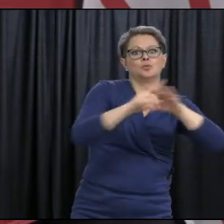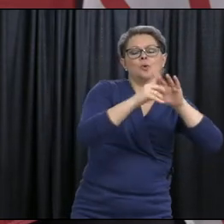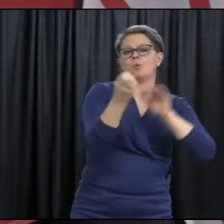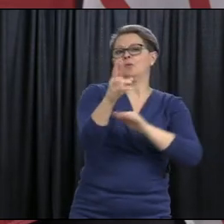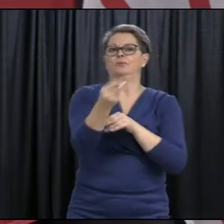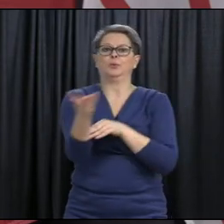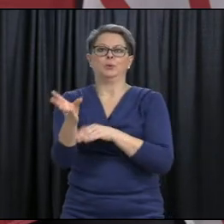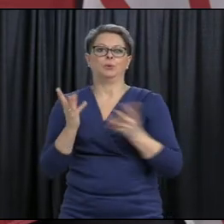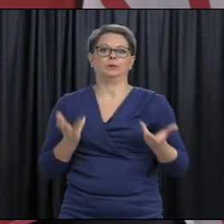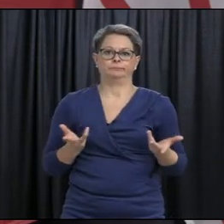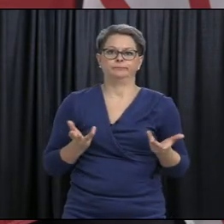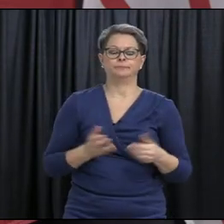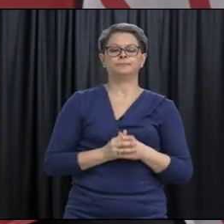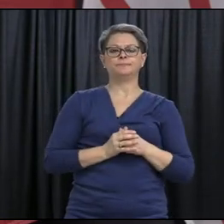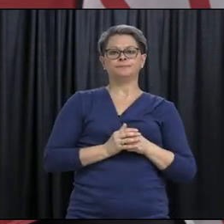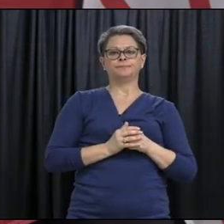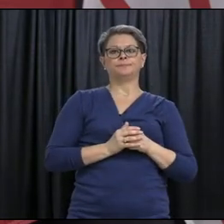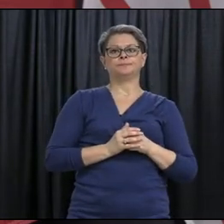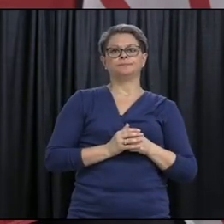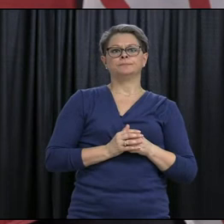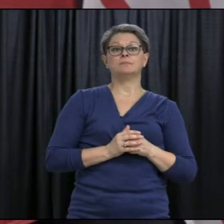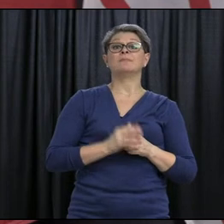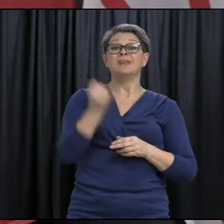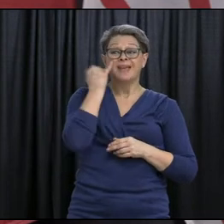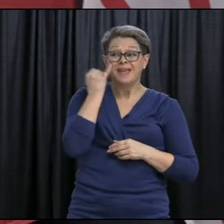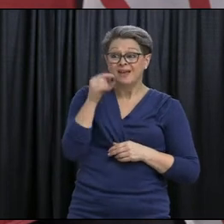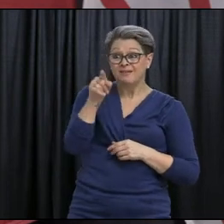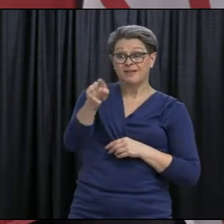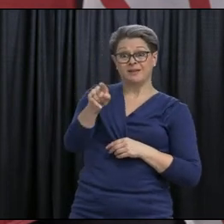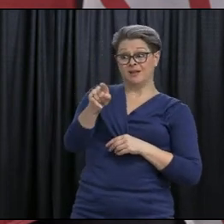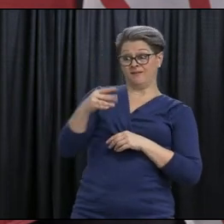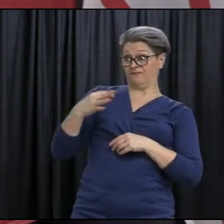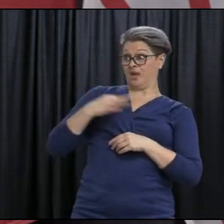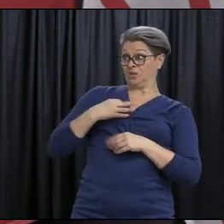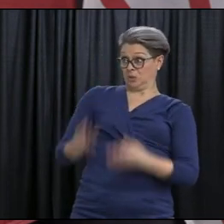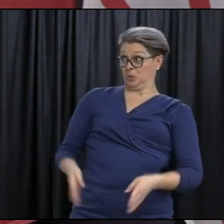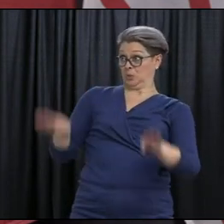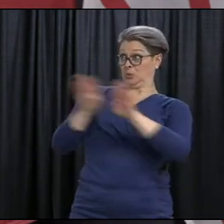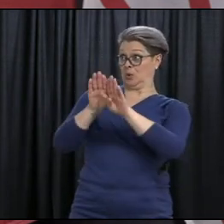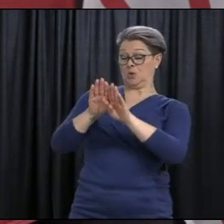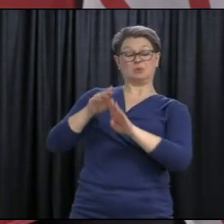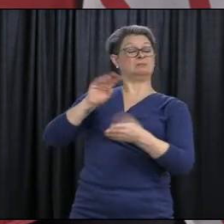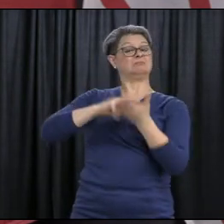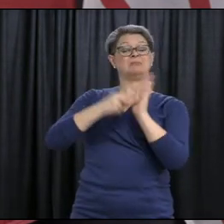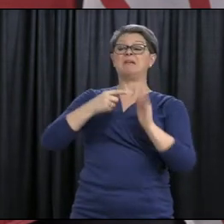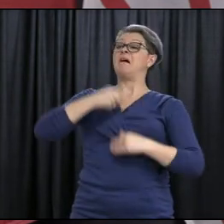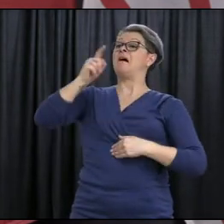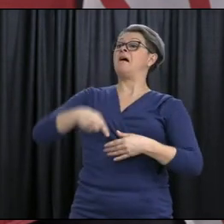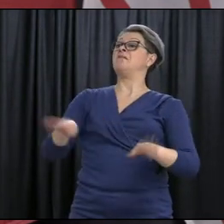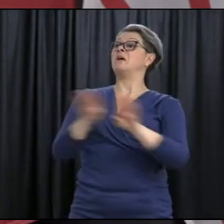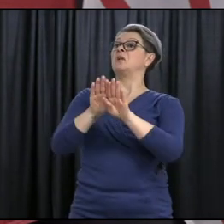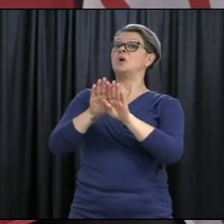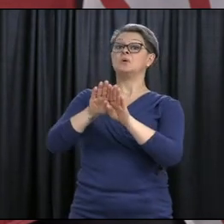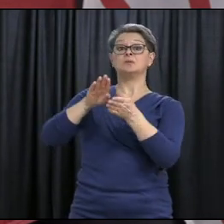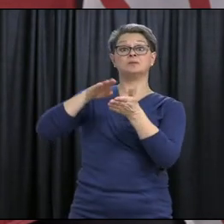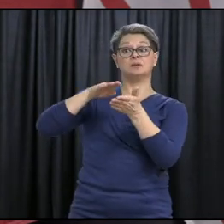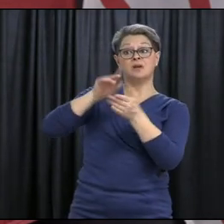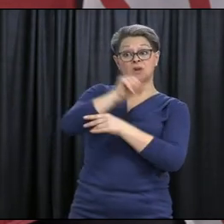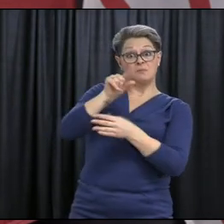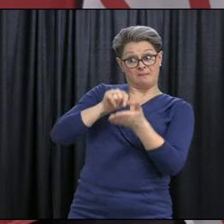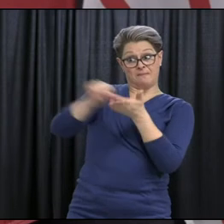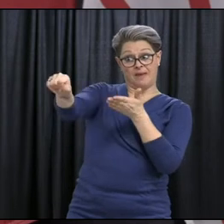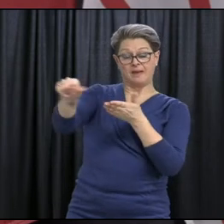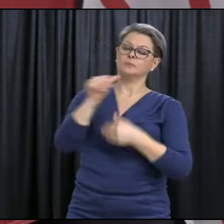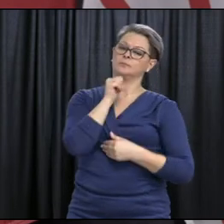Regulated childcare services that choose to close voluntarily will not receive their regular funding, as the